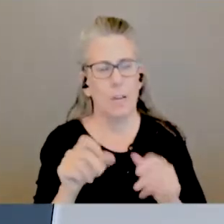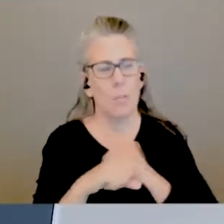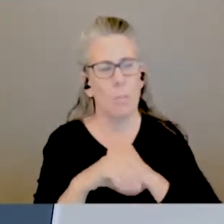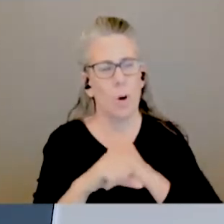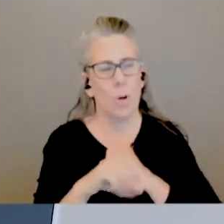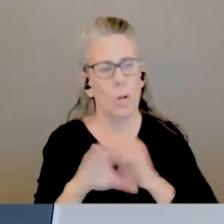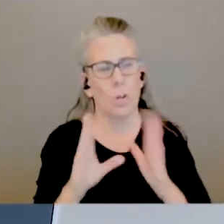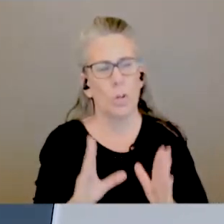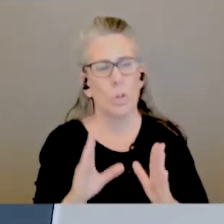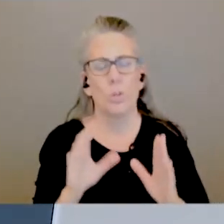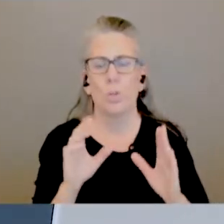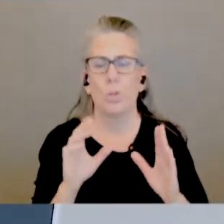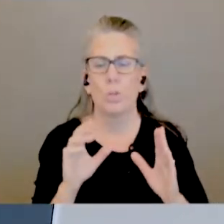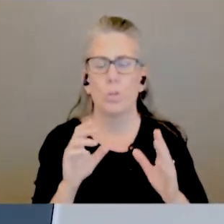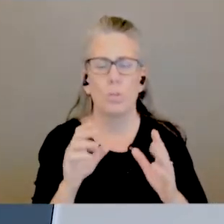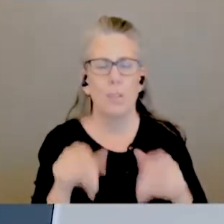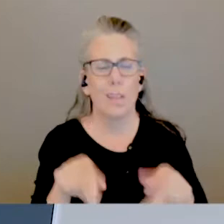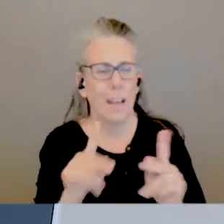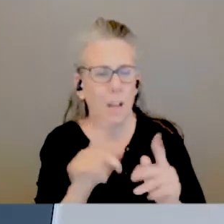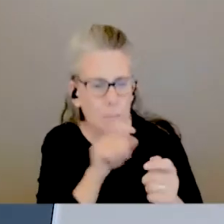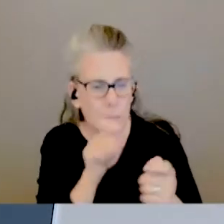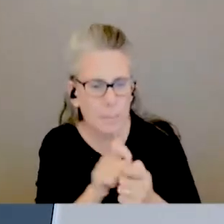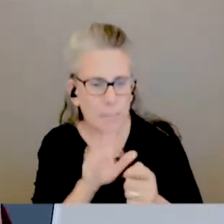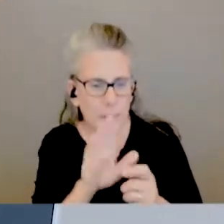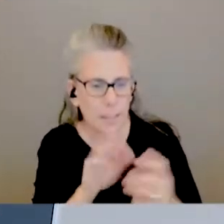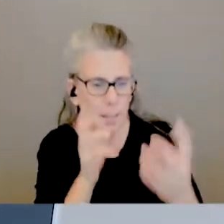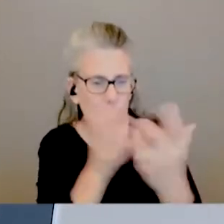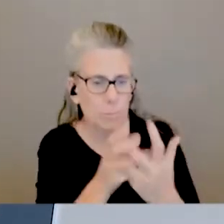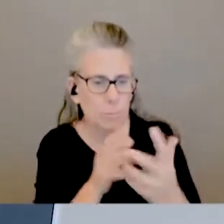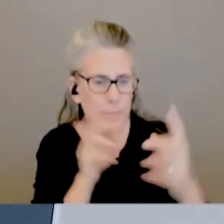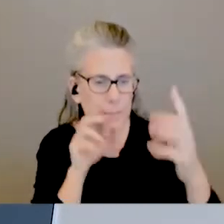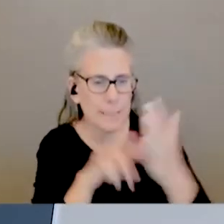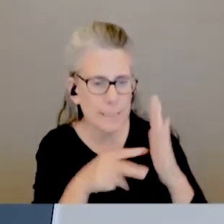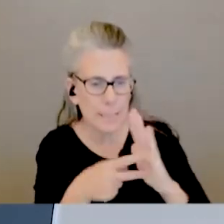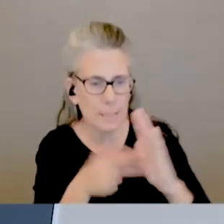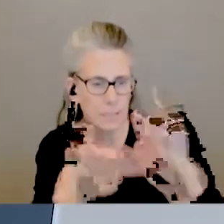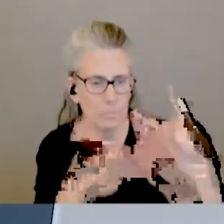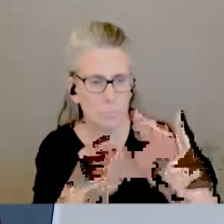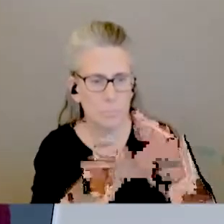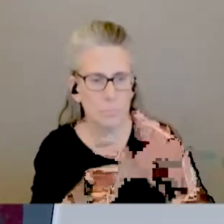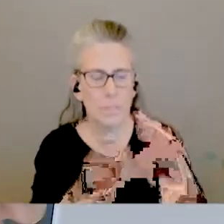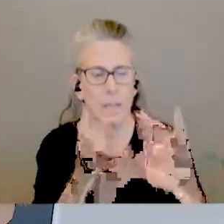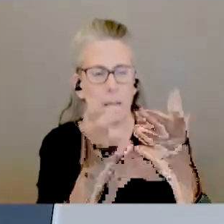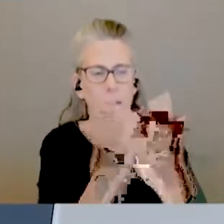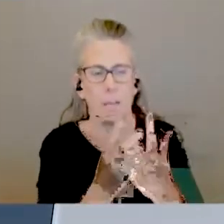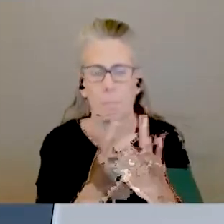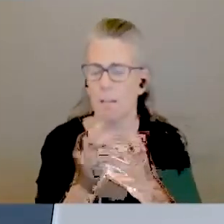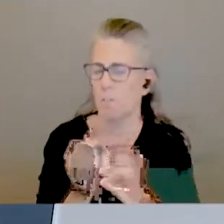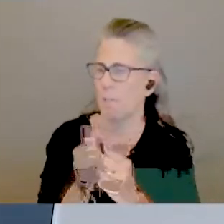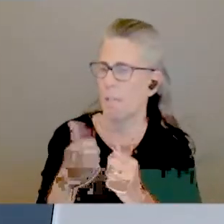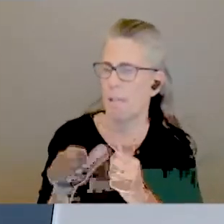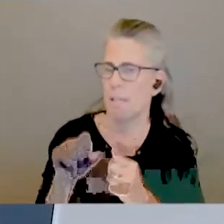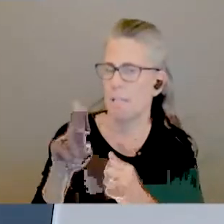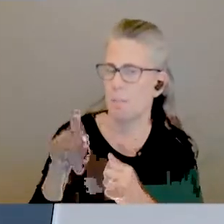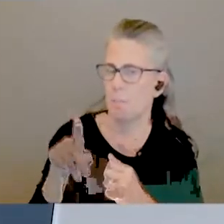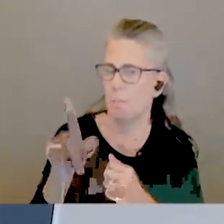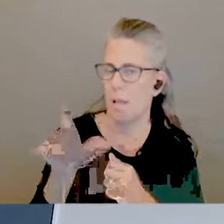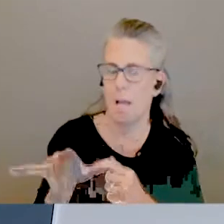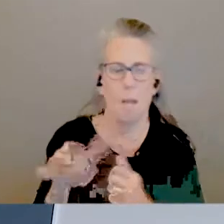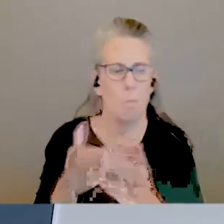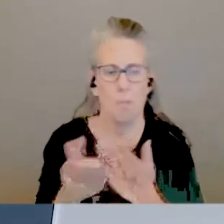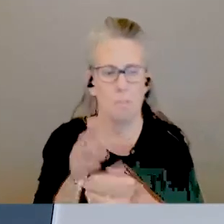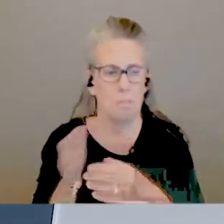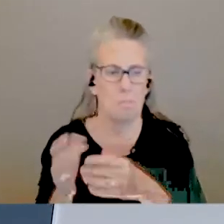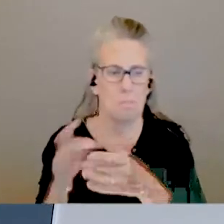marketing intent, and then you match it with any potential supply, whether it's on Amazon or off Amazon. So we do have